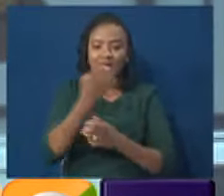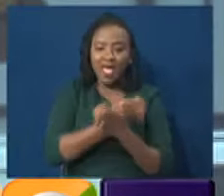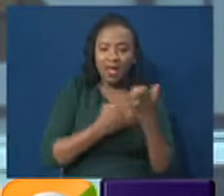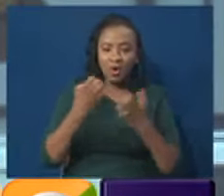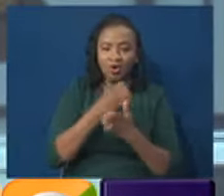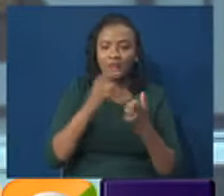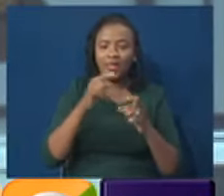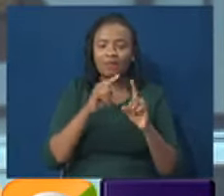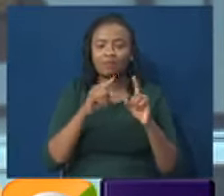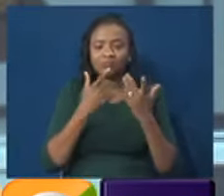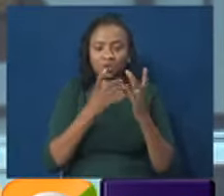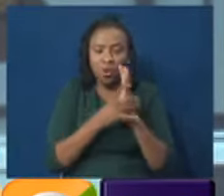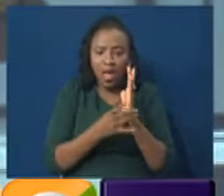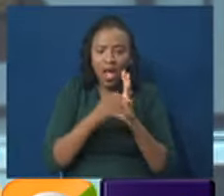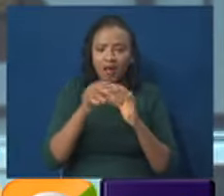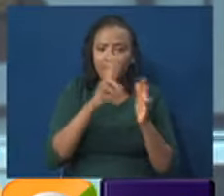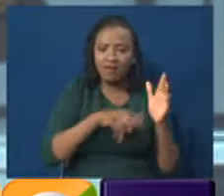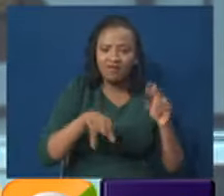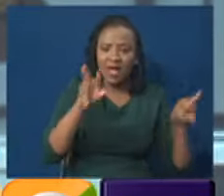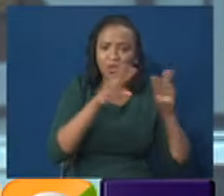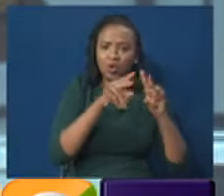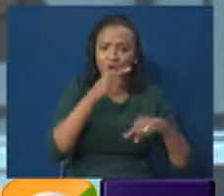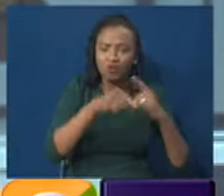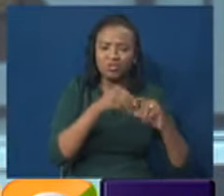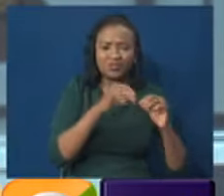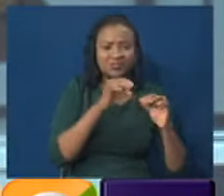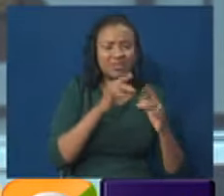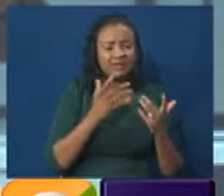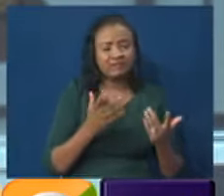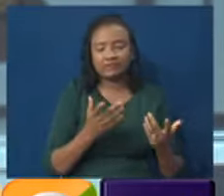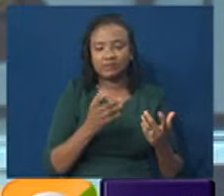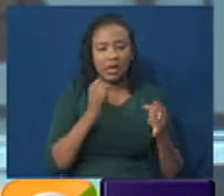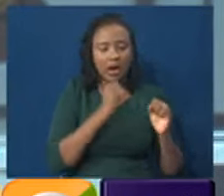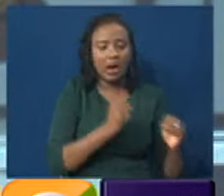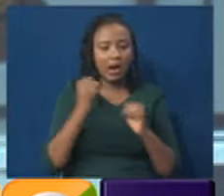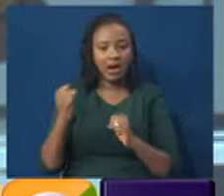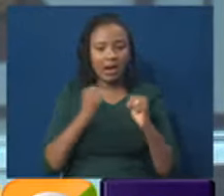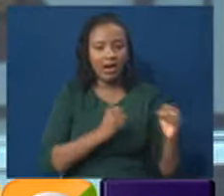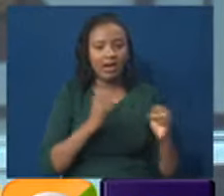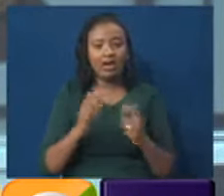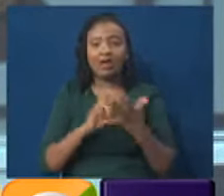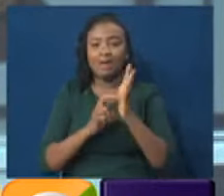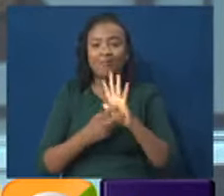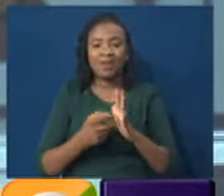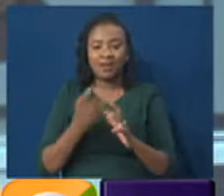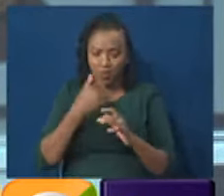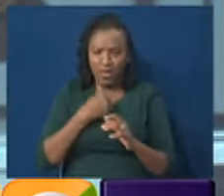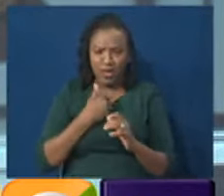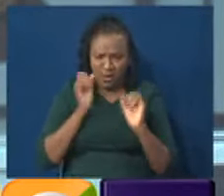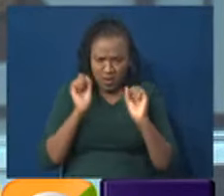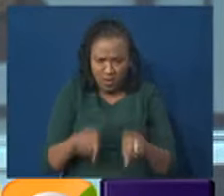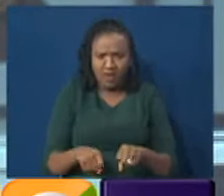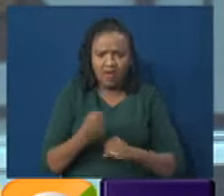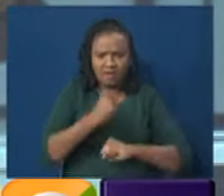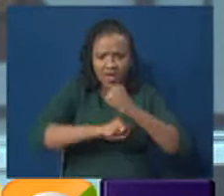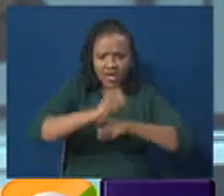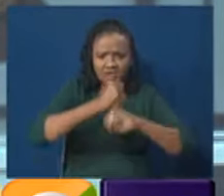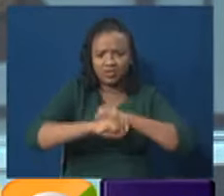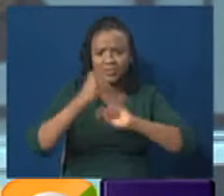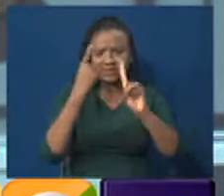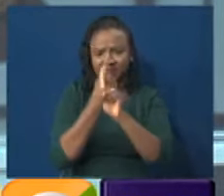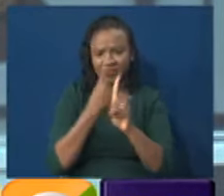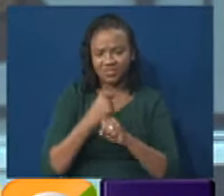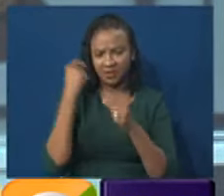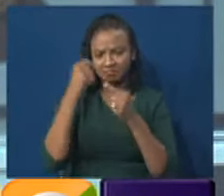these are things that are controlling the cost of fuel. So there's so much that we can do to change that. But if you